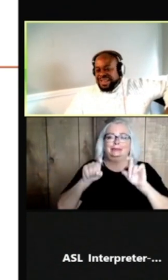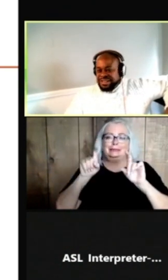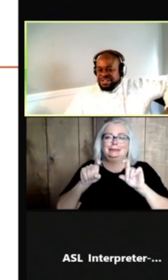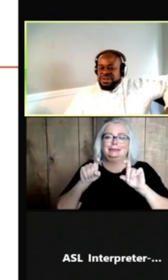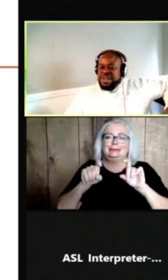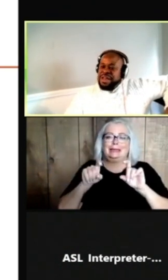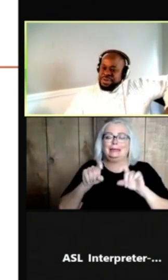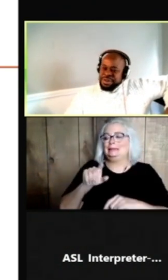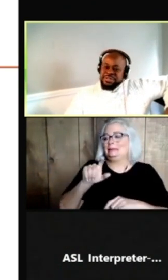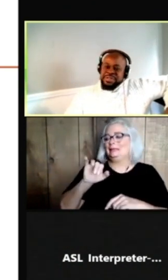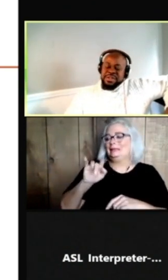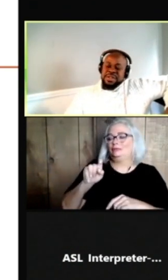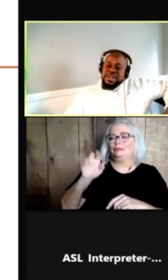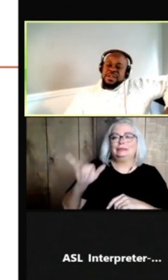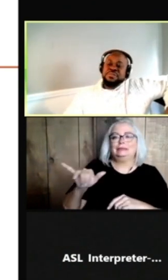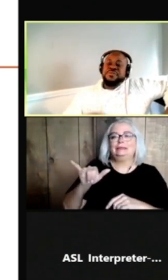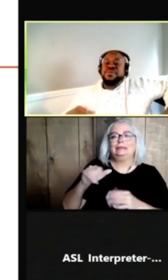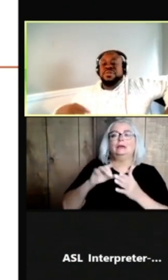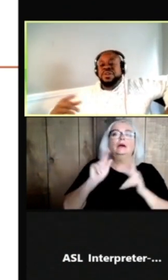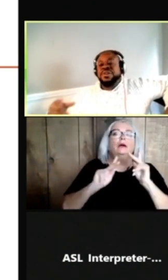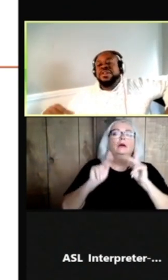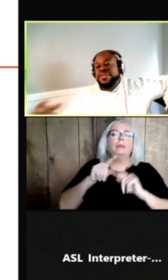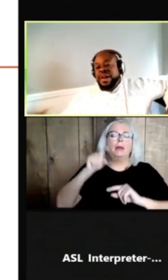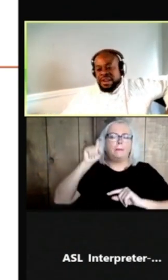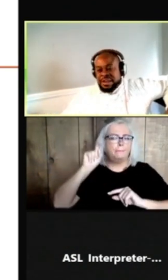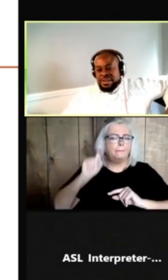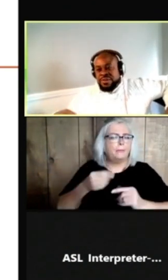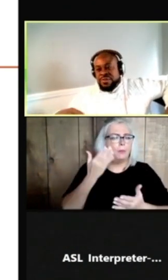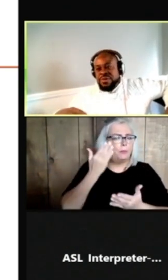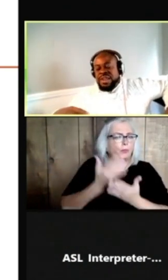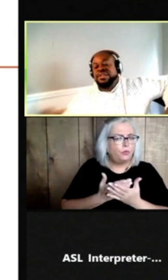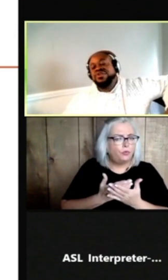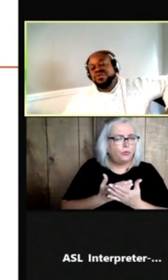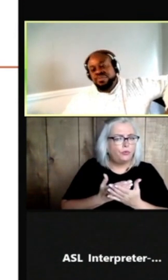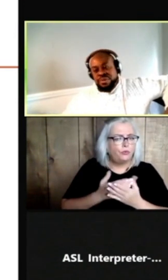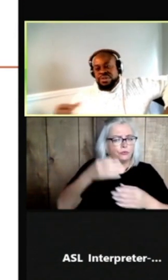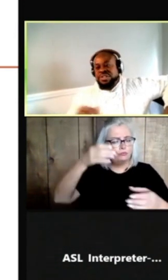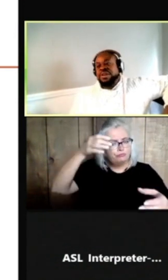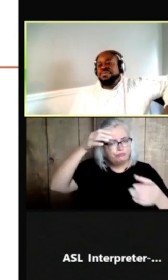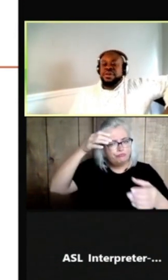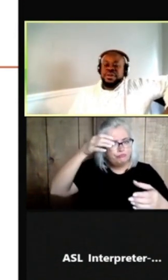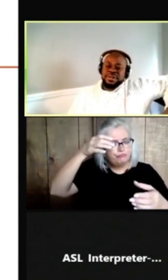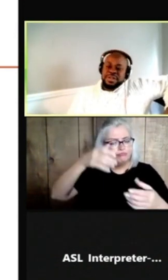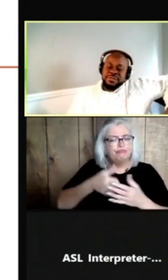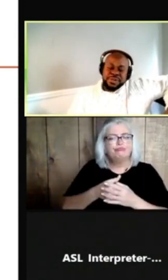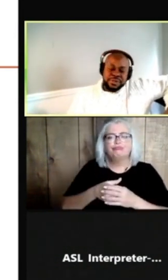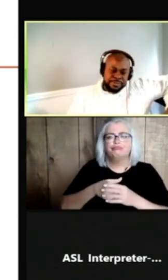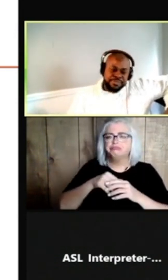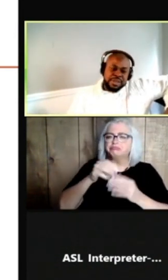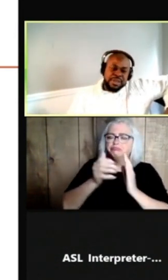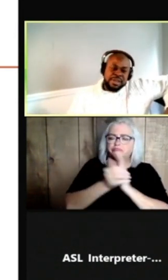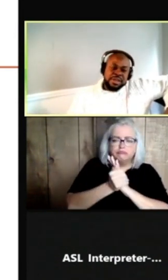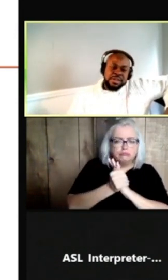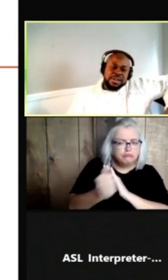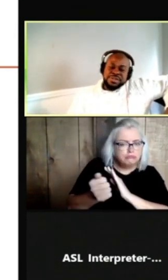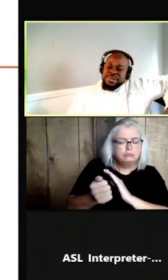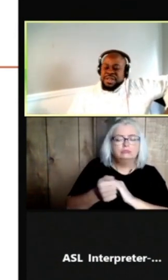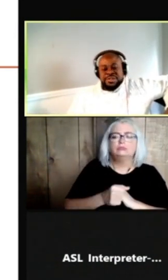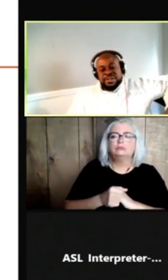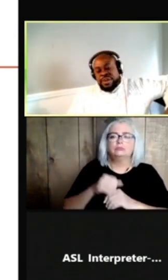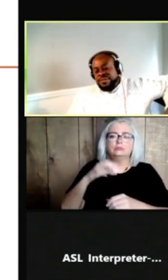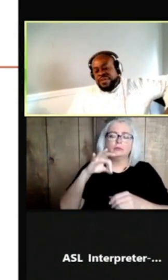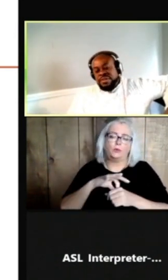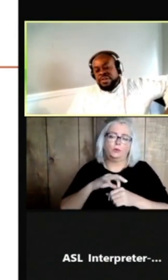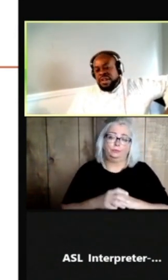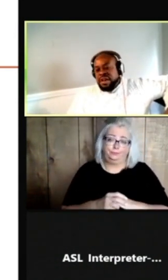their knowledge or competency before they're invited or eligible to take part in voting. Another